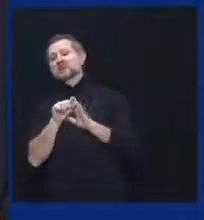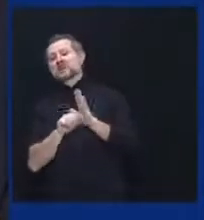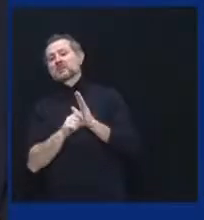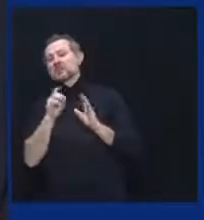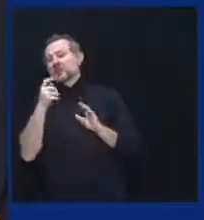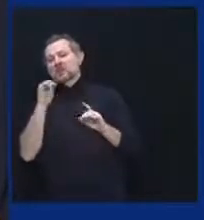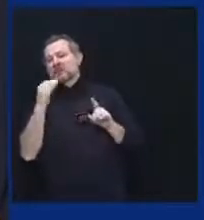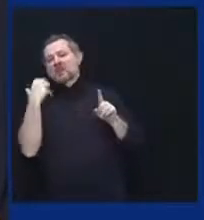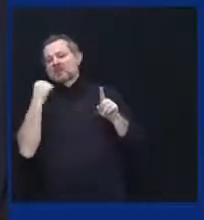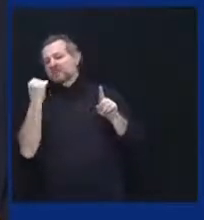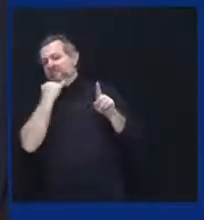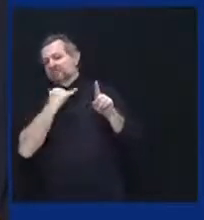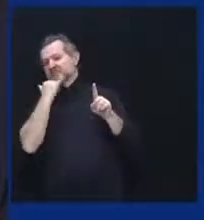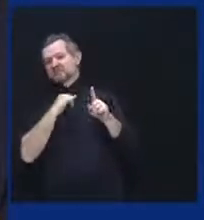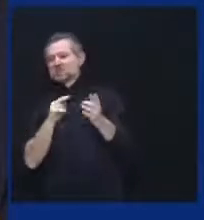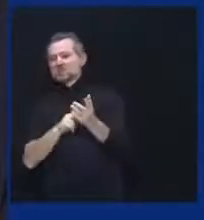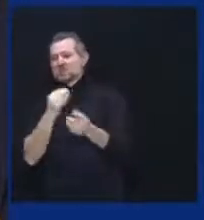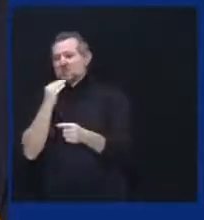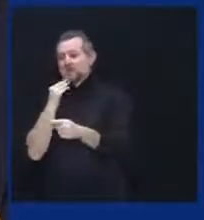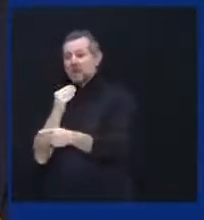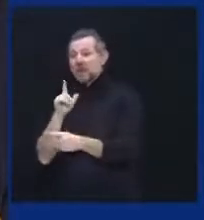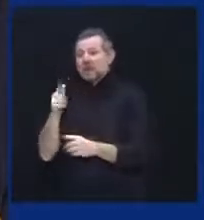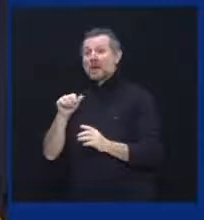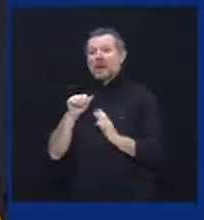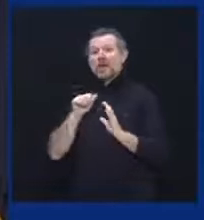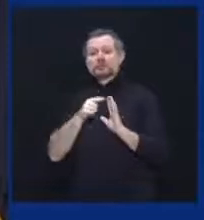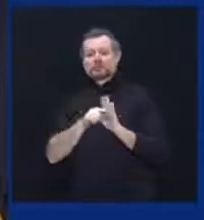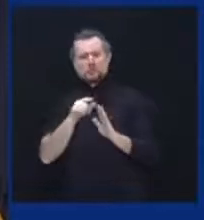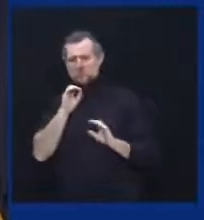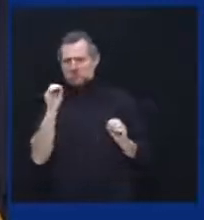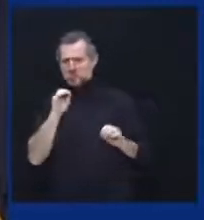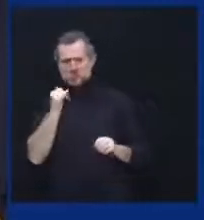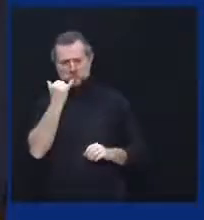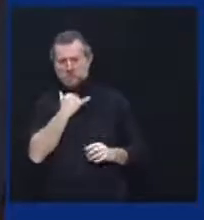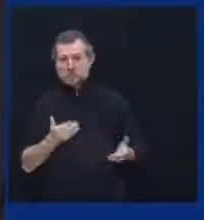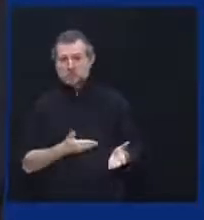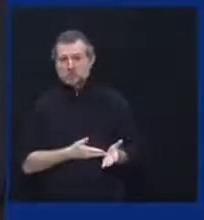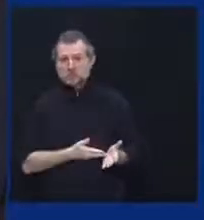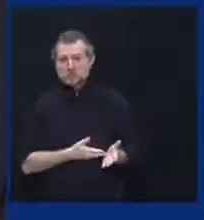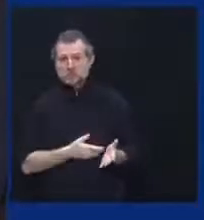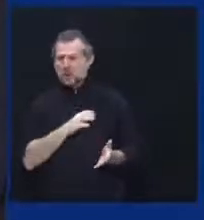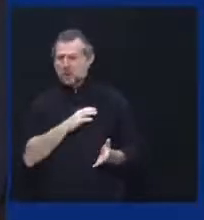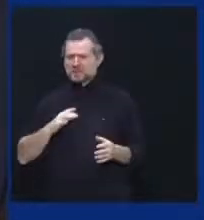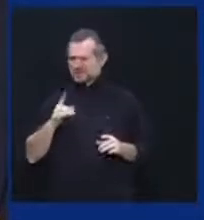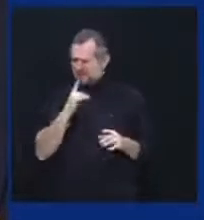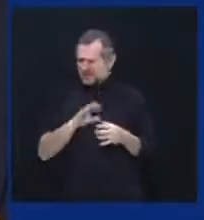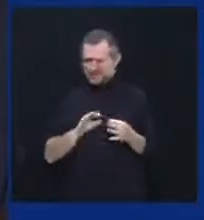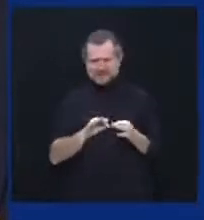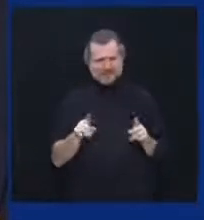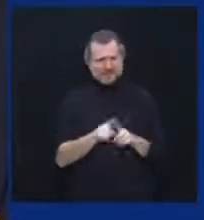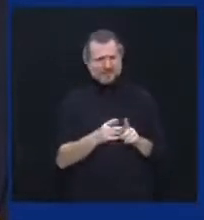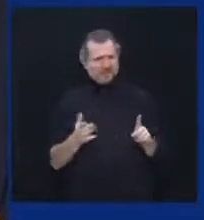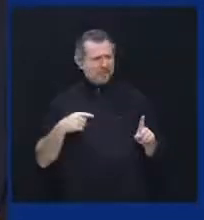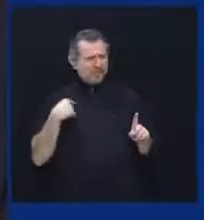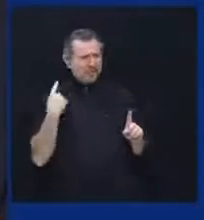nursing homes, but the report says, as a matter of fact, they didn't, which is what the commissioner said all along. The